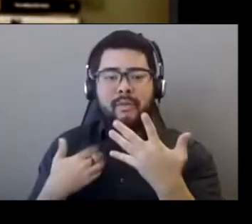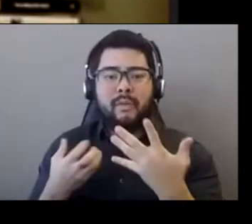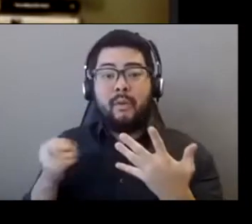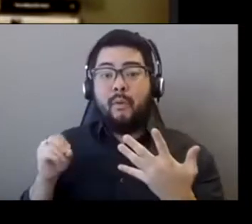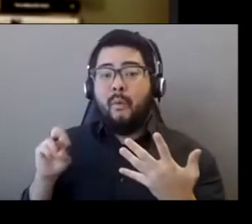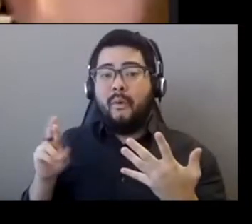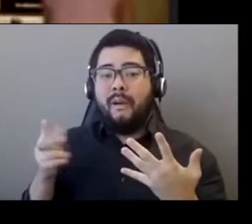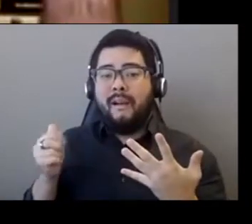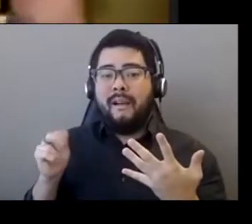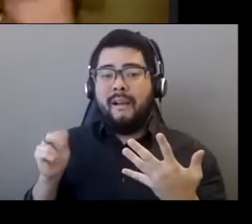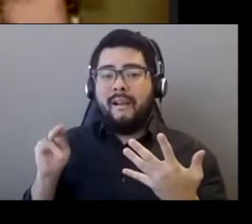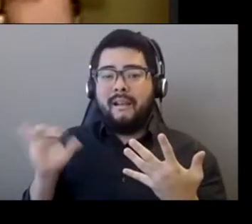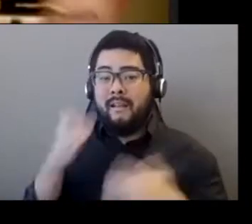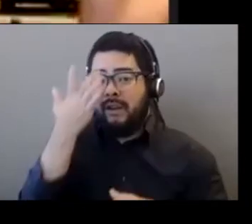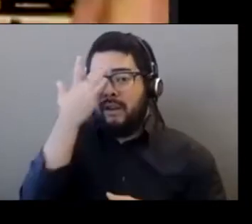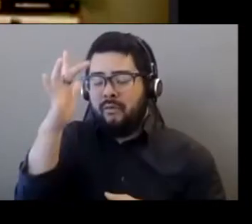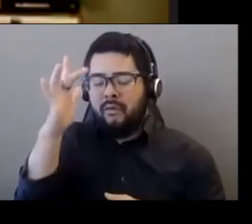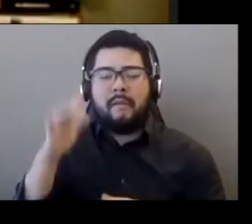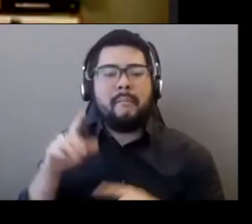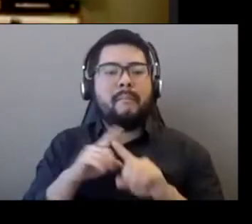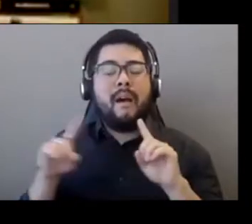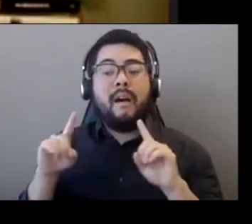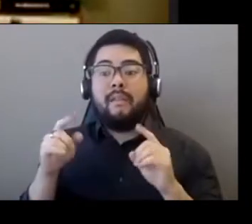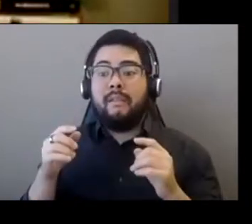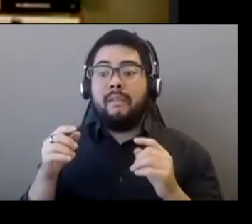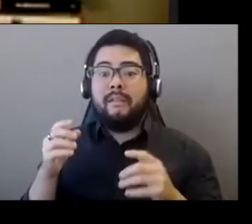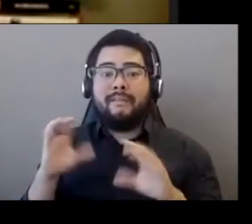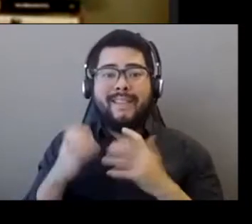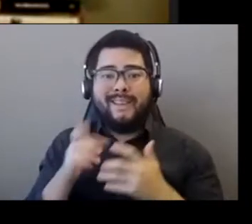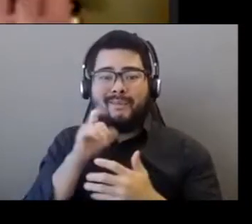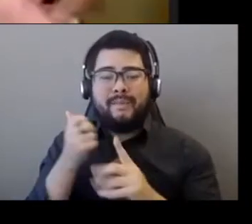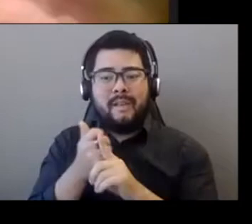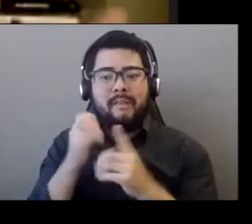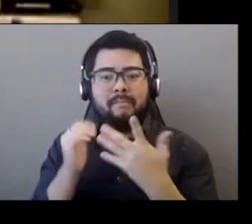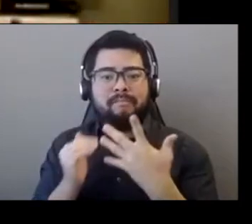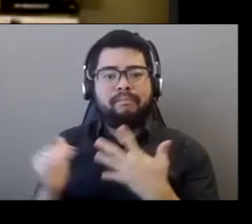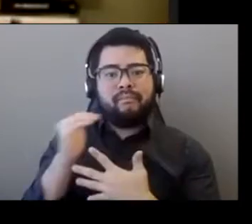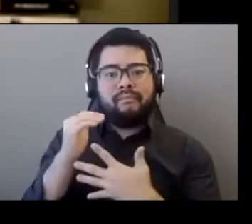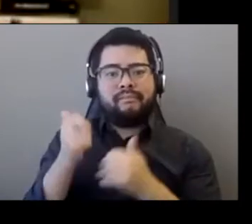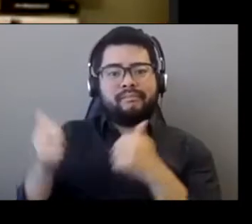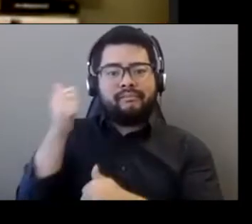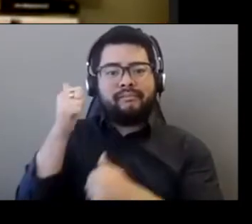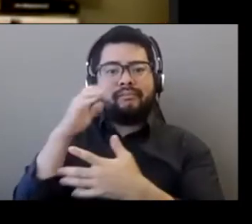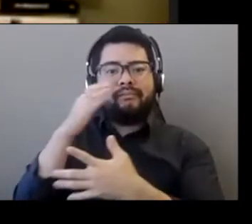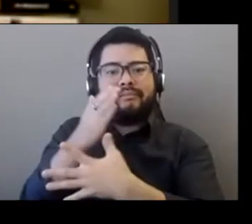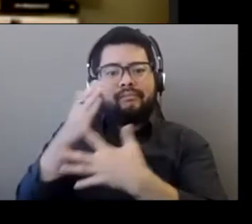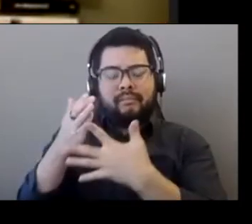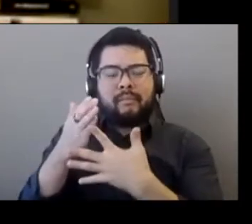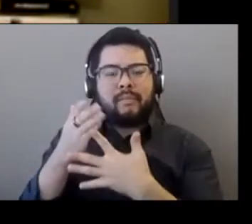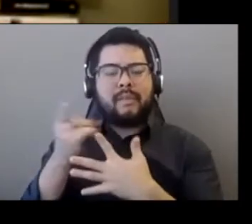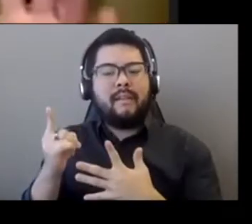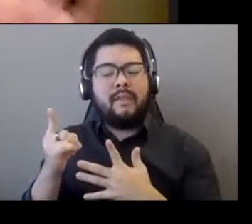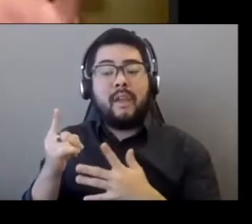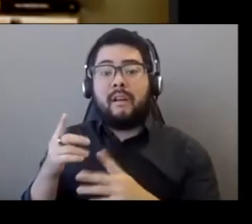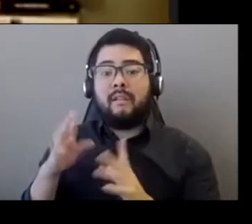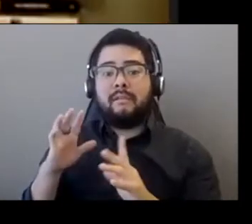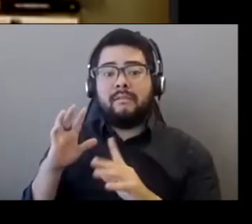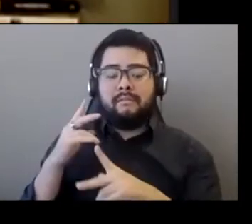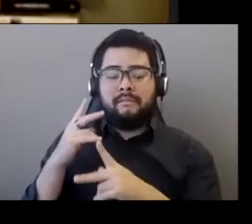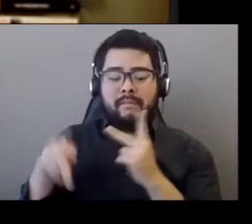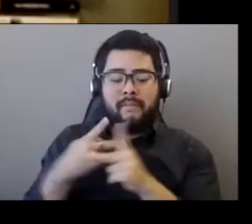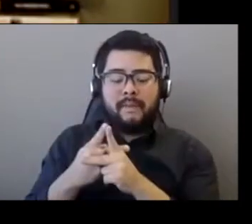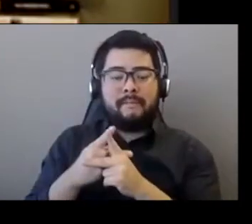intellectuals, the elite classes have a special kind of intellectual. And these are